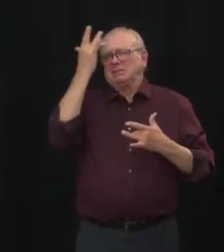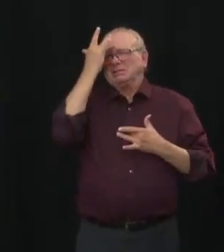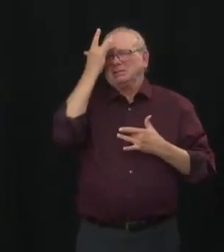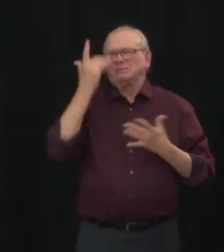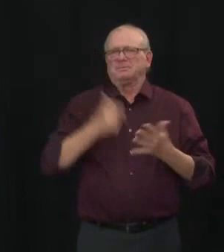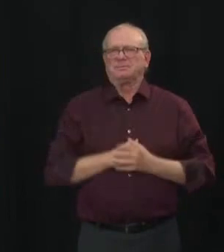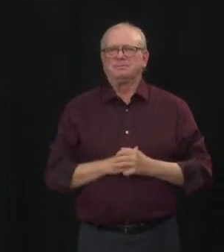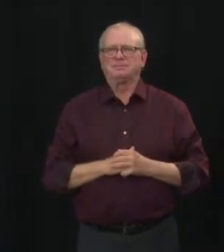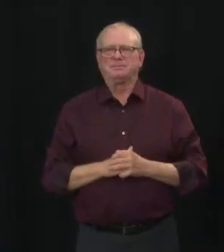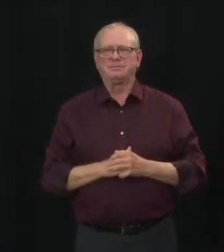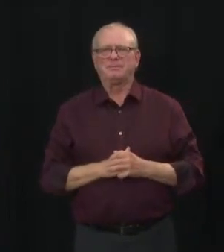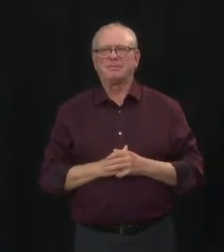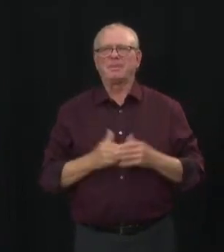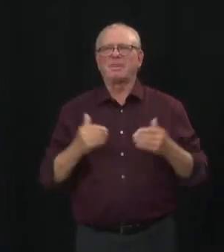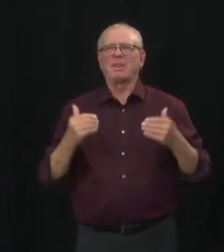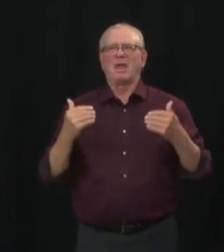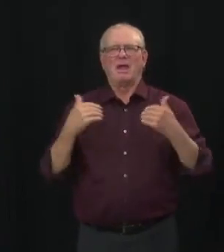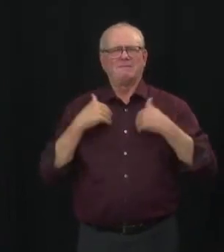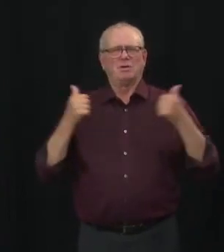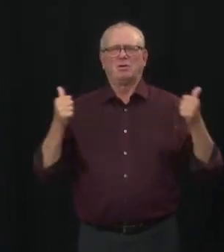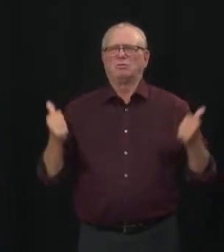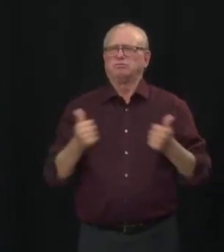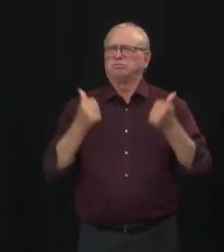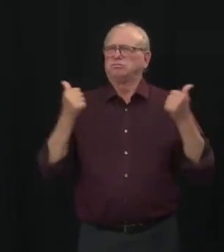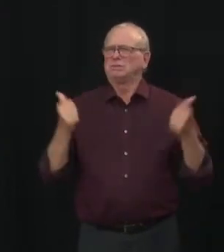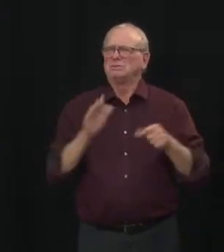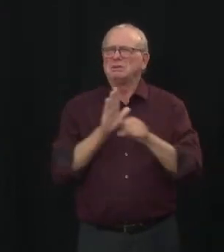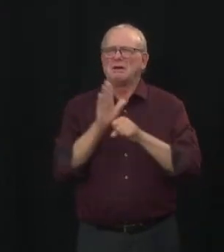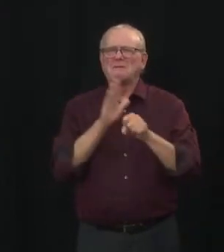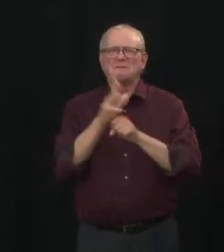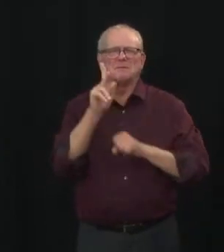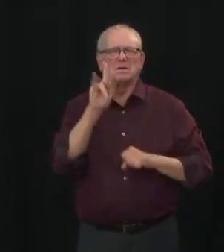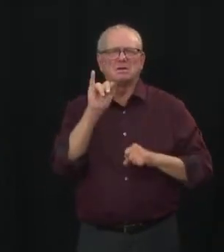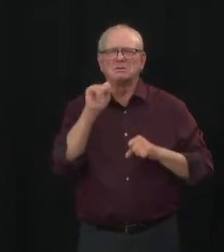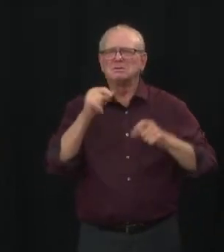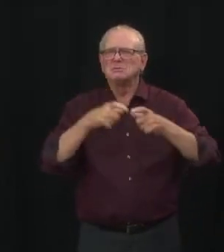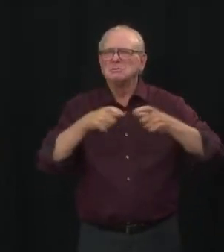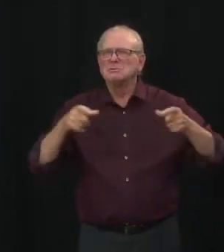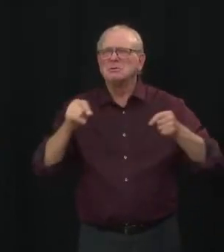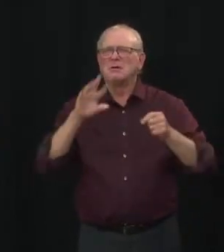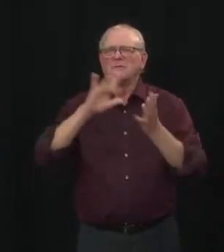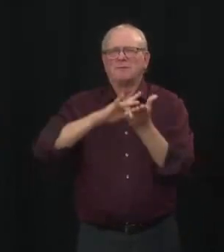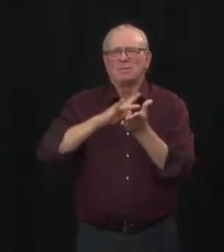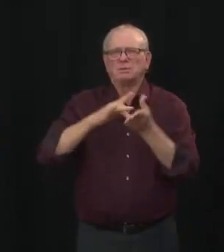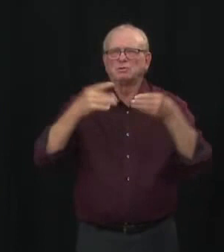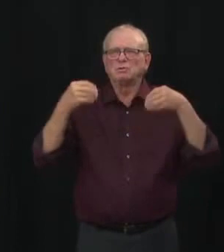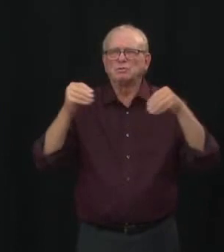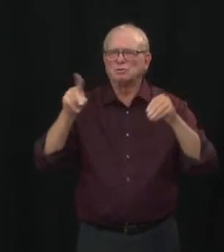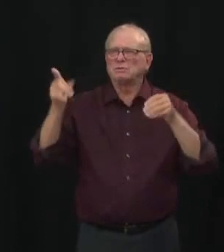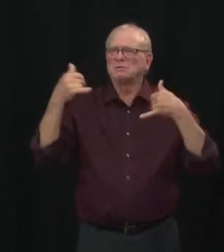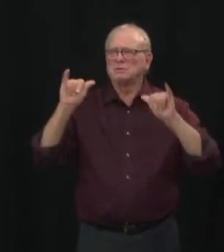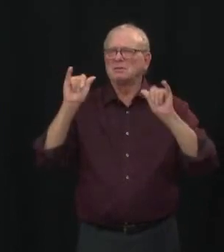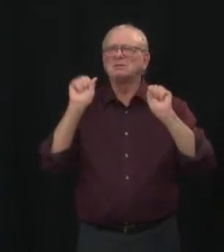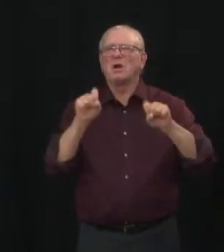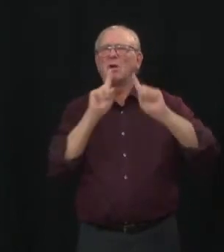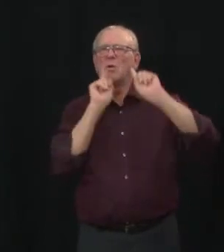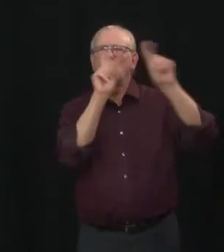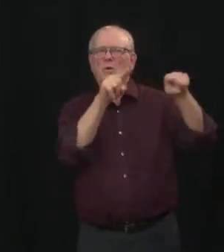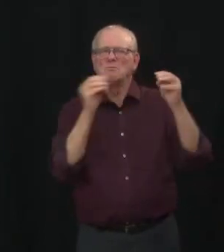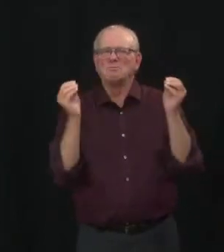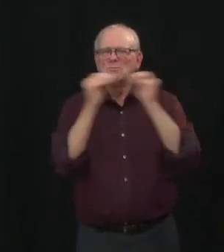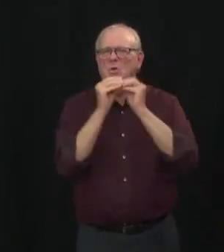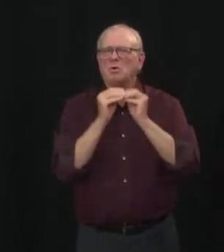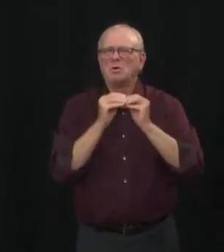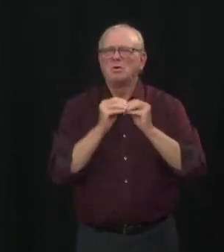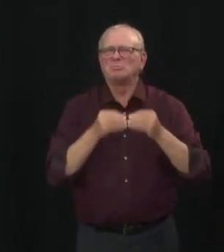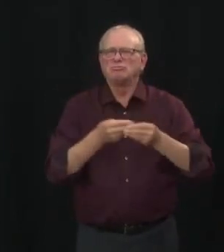ample supply of testing kits, and participating pharmacies can continue to order them as needed to meet demand. We've also had